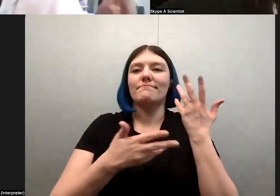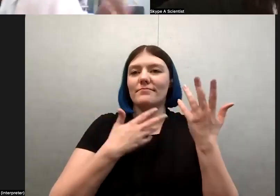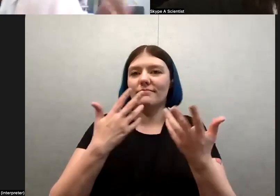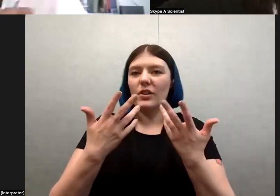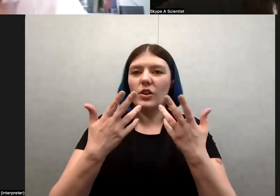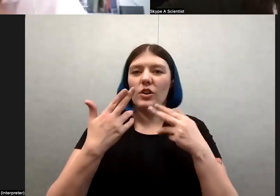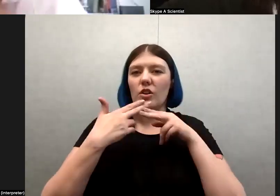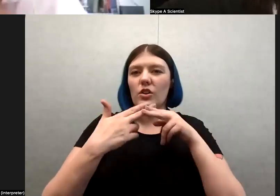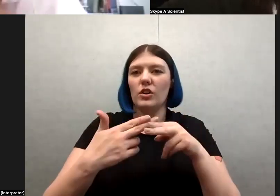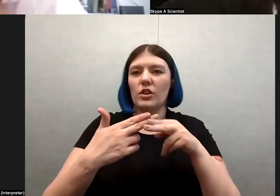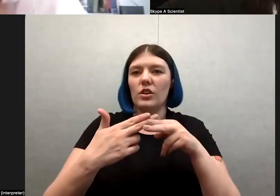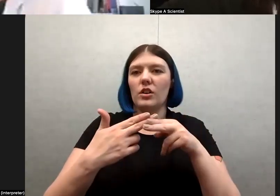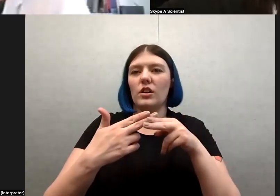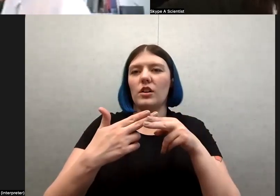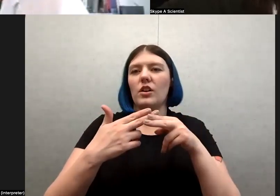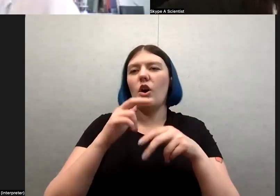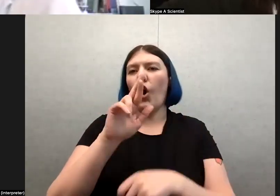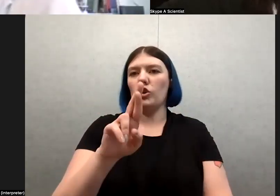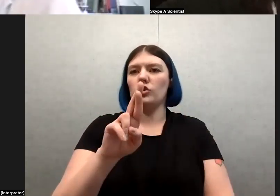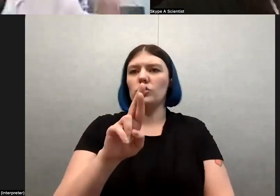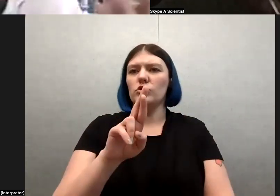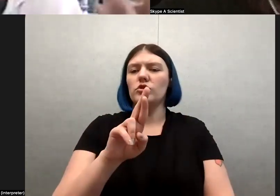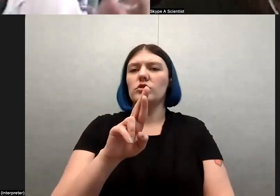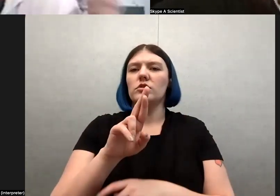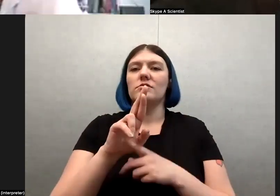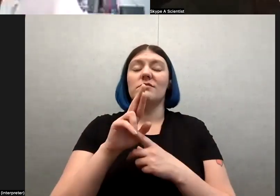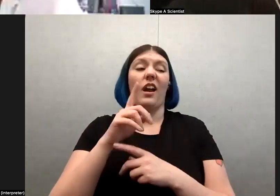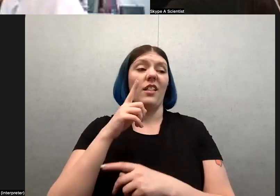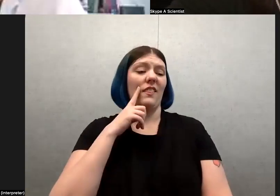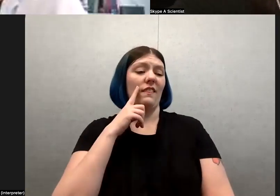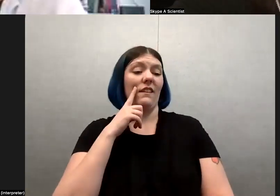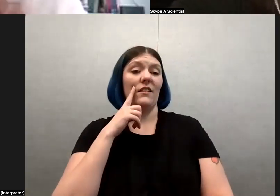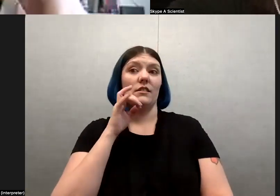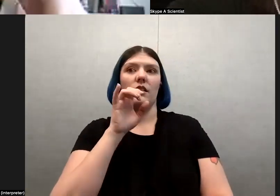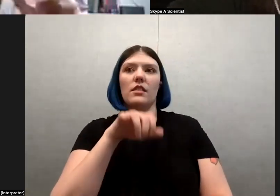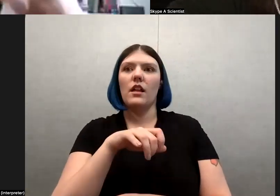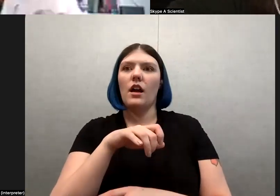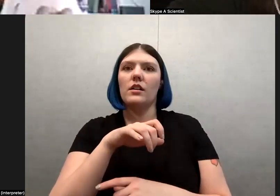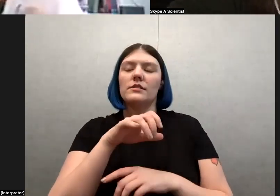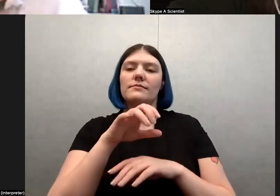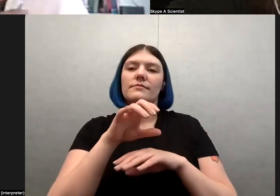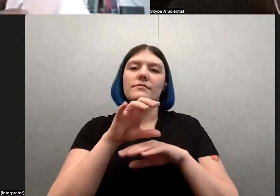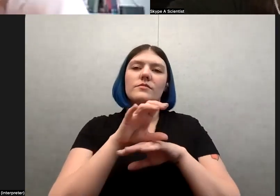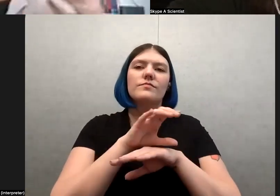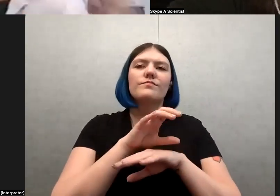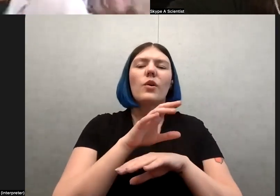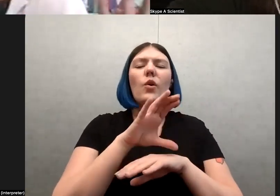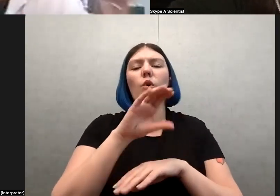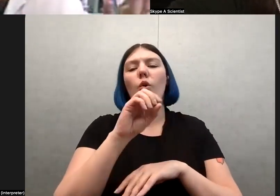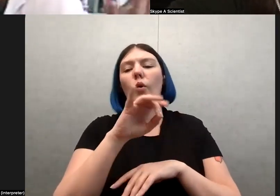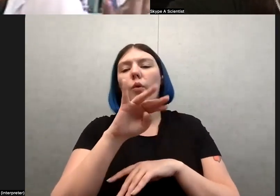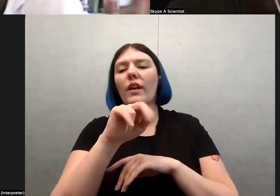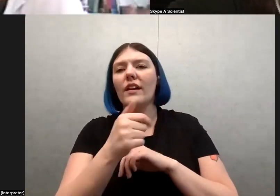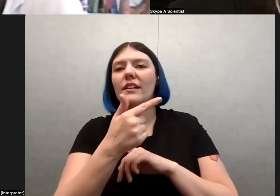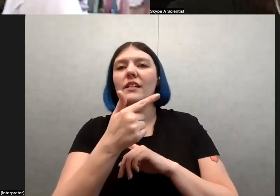called R. And I think that programming and scripting and coding to me is a lot like a